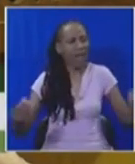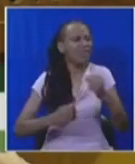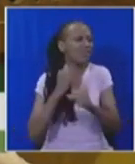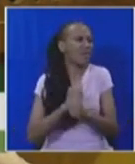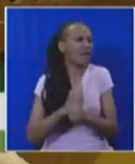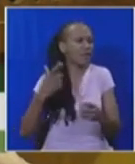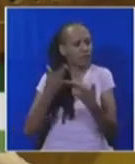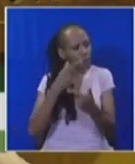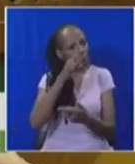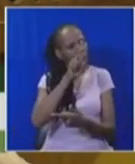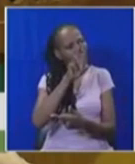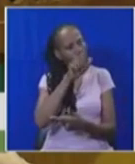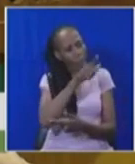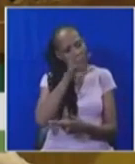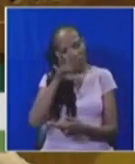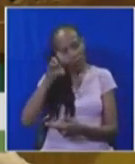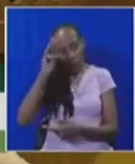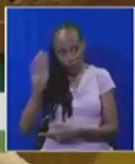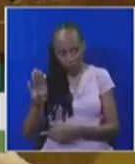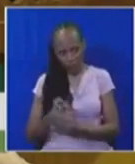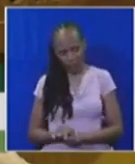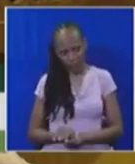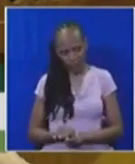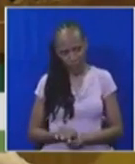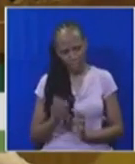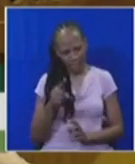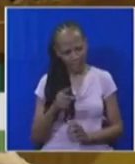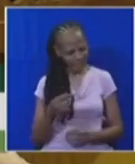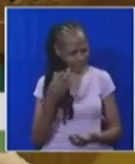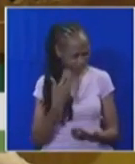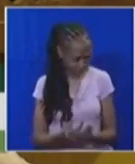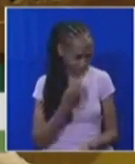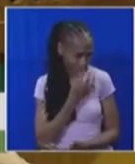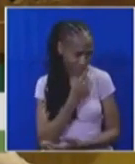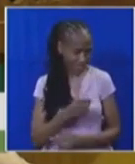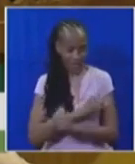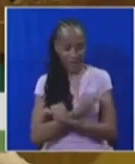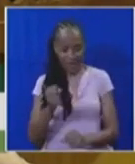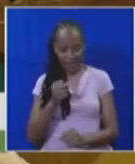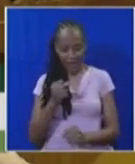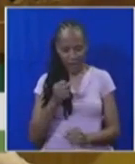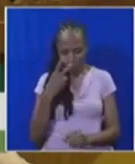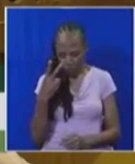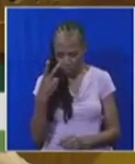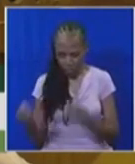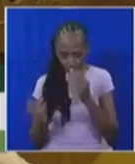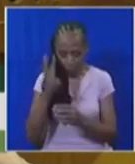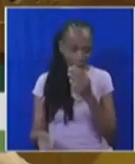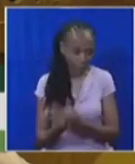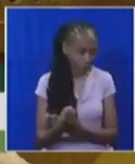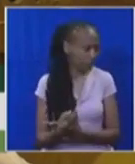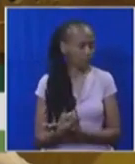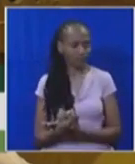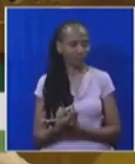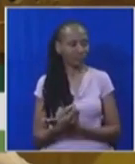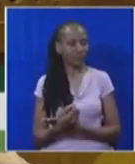1904. It cannot be said, however, that this was unforeseen, as the onset of the current dry season has been coming for a number